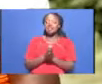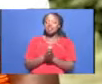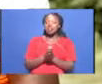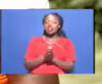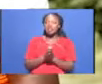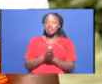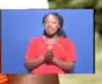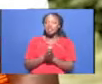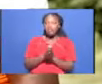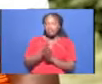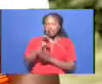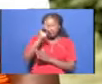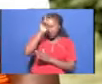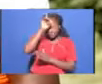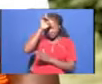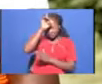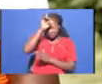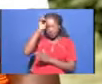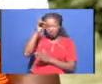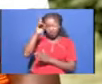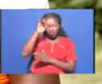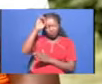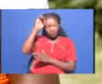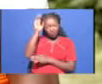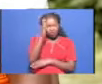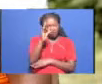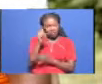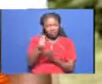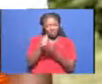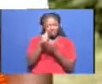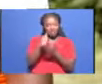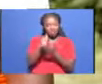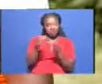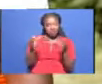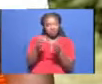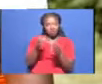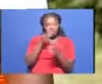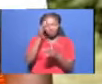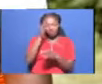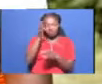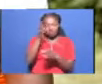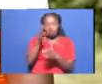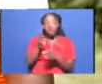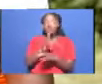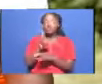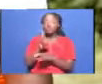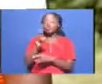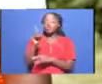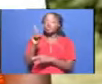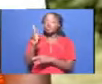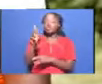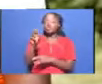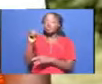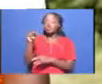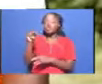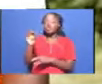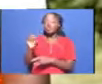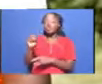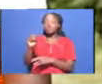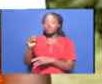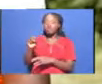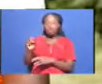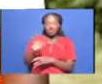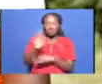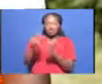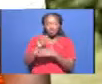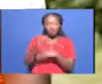indigenous trees, which will help the community in the near future. So we are using drones basically to reach all those areas,